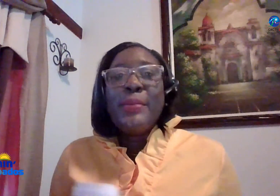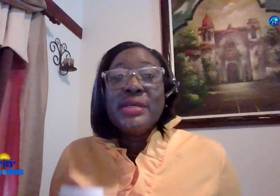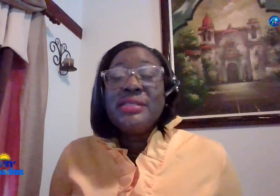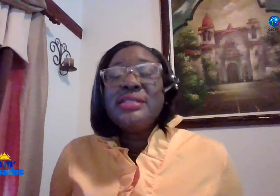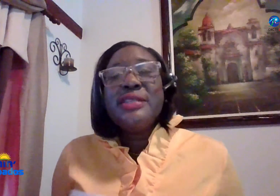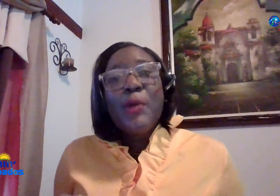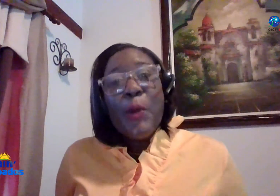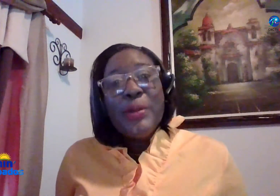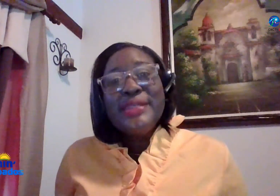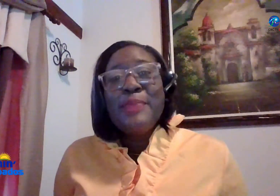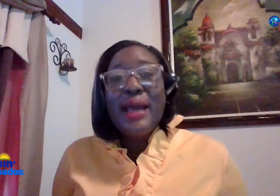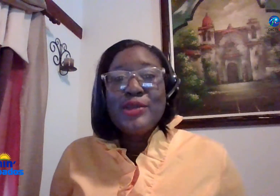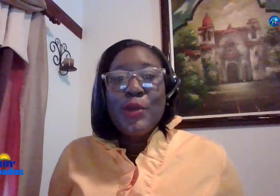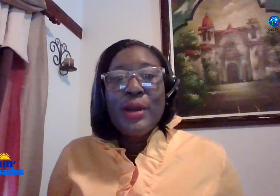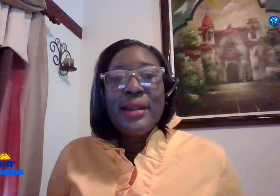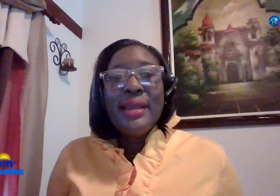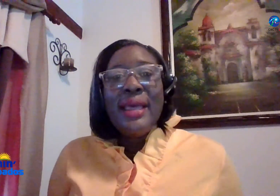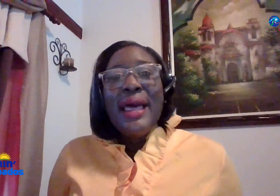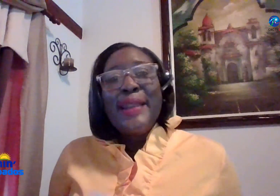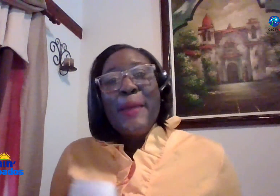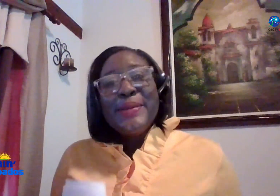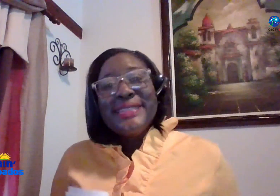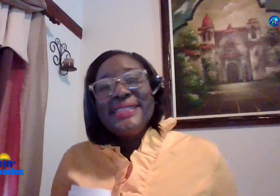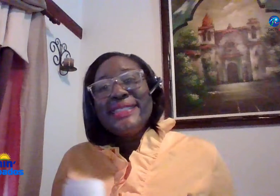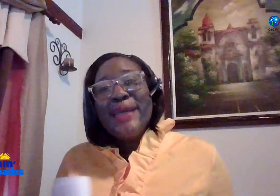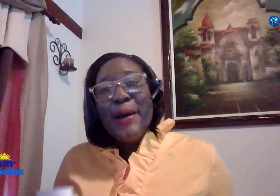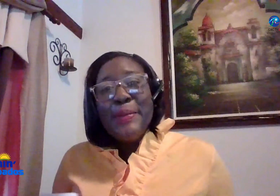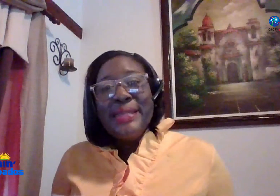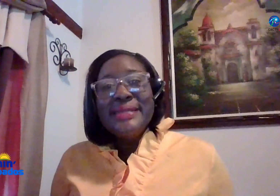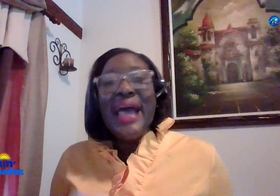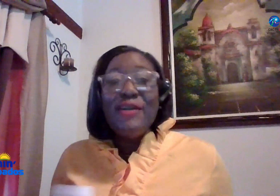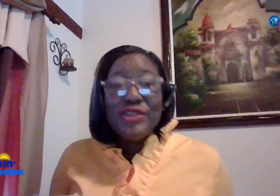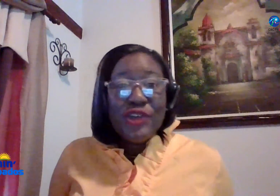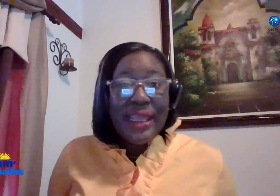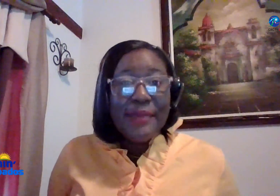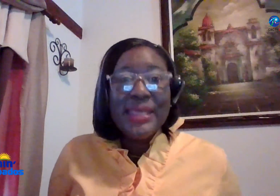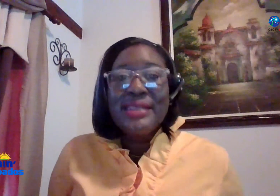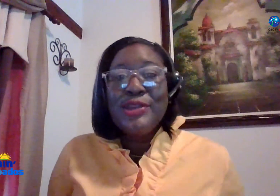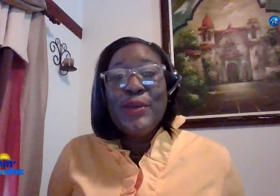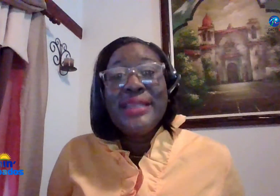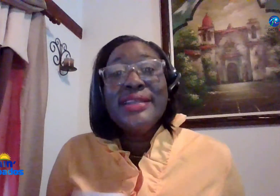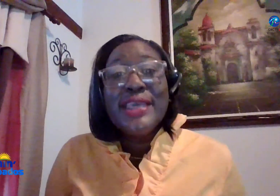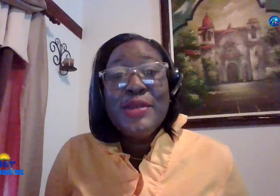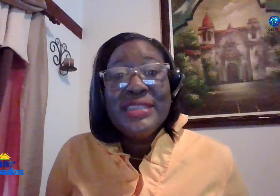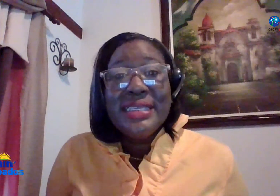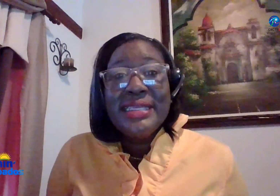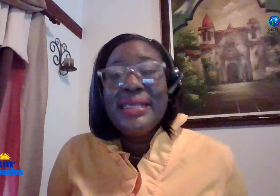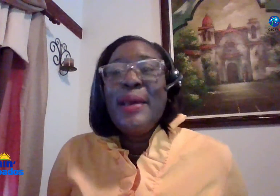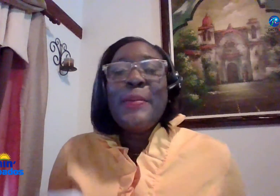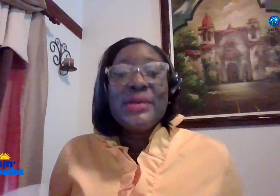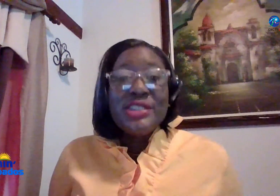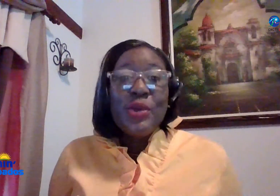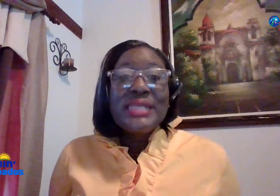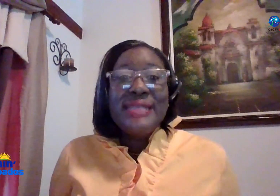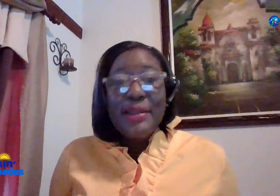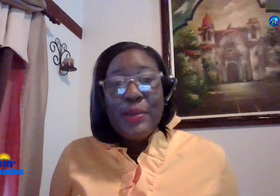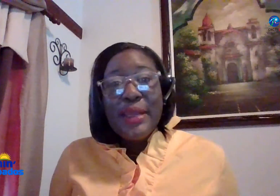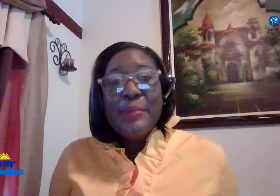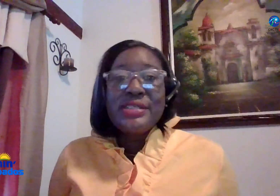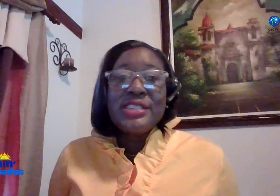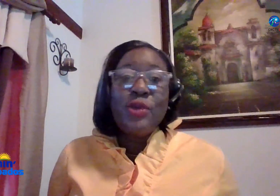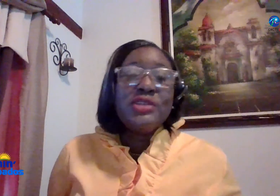day, but persons still open the back door and let persons come in and have a drink, because, you know, in the little communities, persons